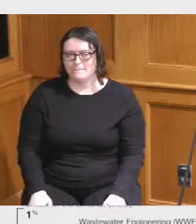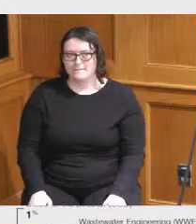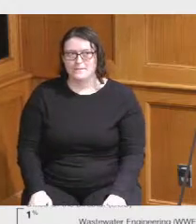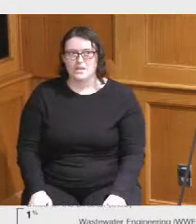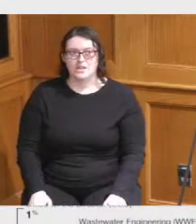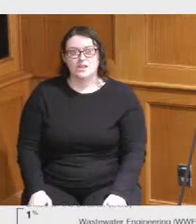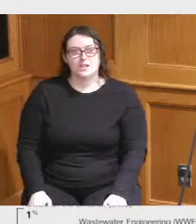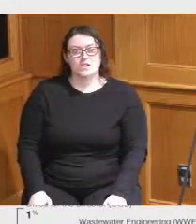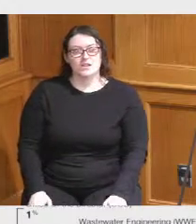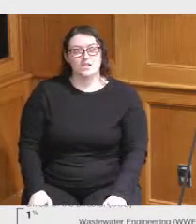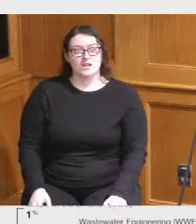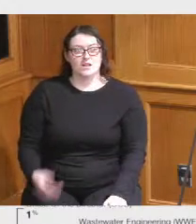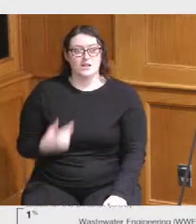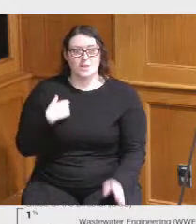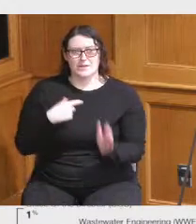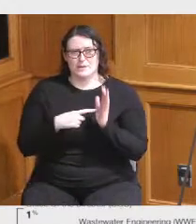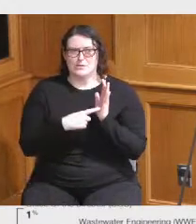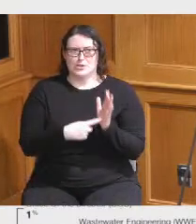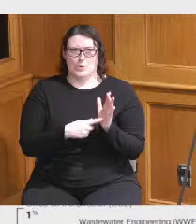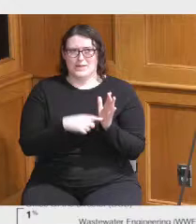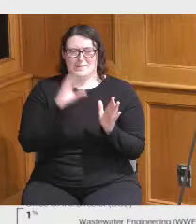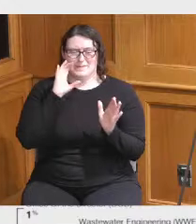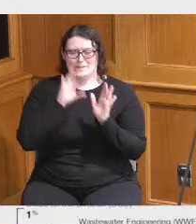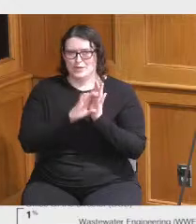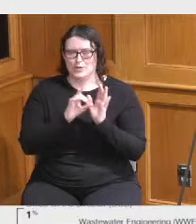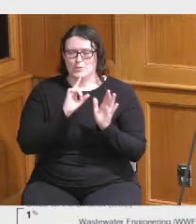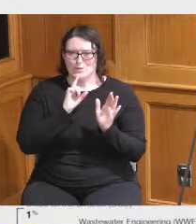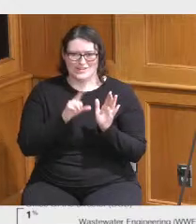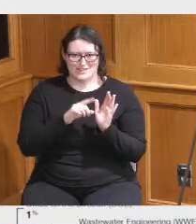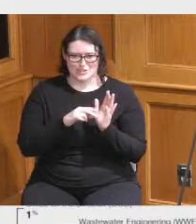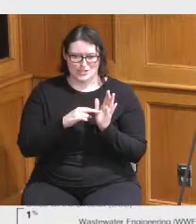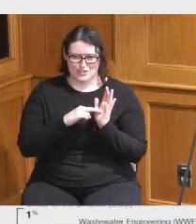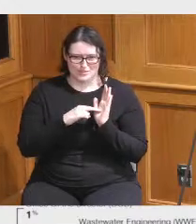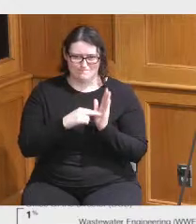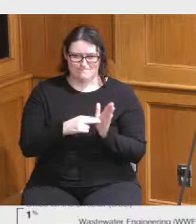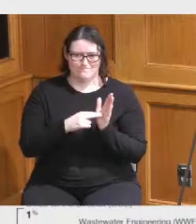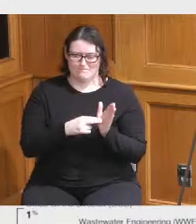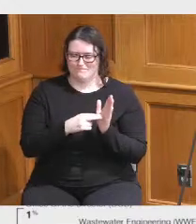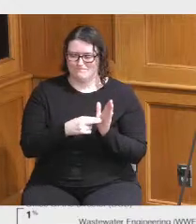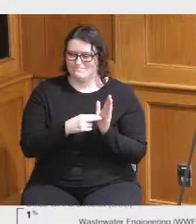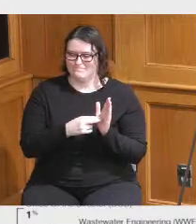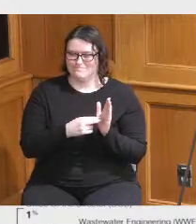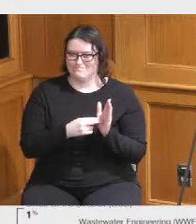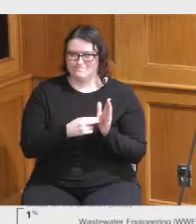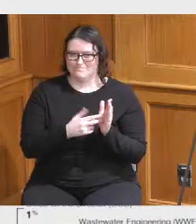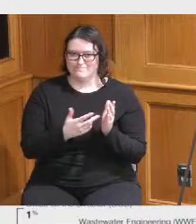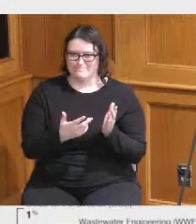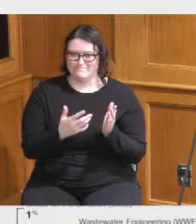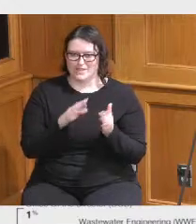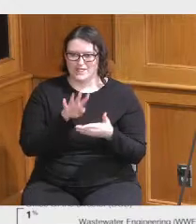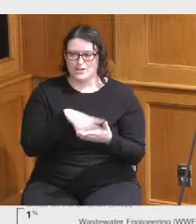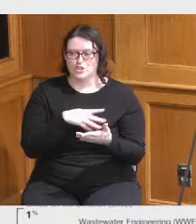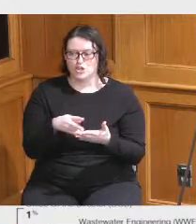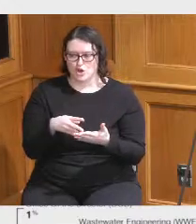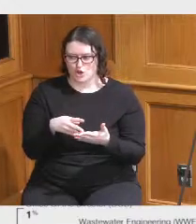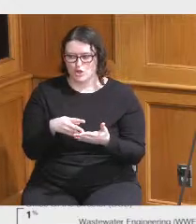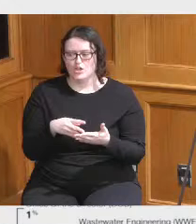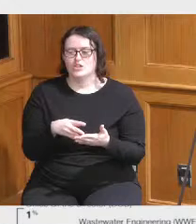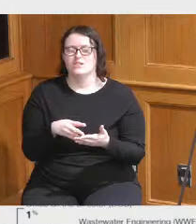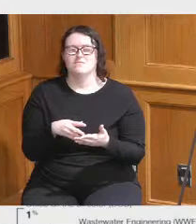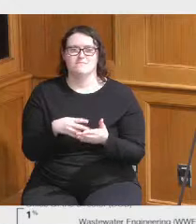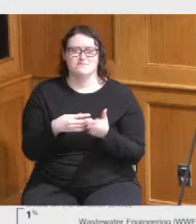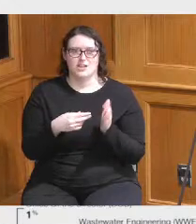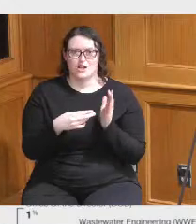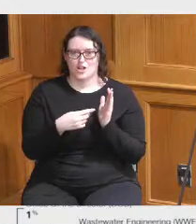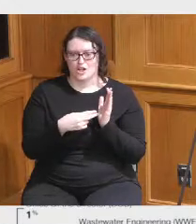You can see there, I'm showing the figures to really just reflect here on this chart. It just